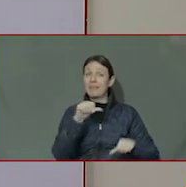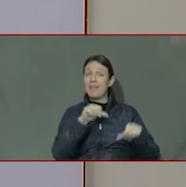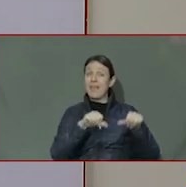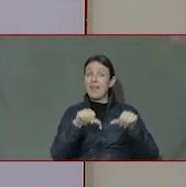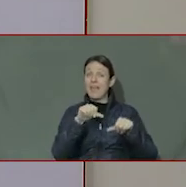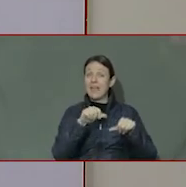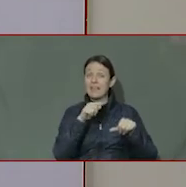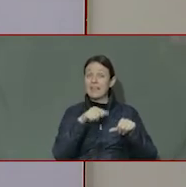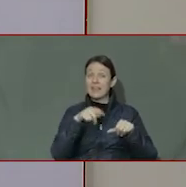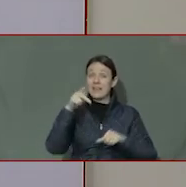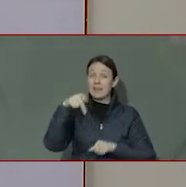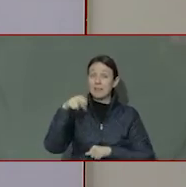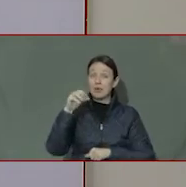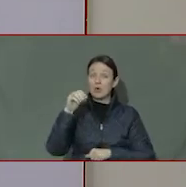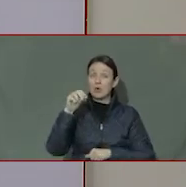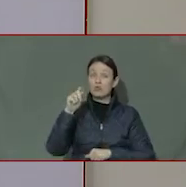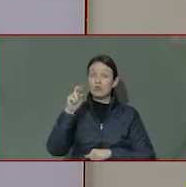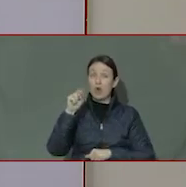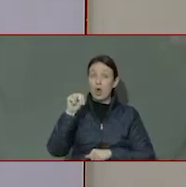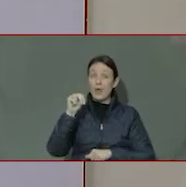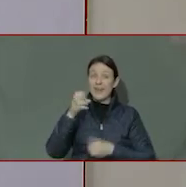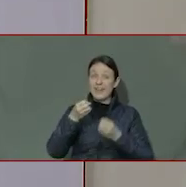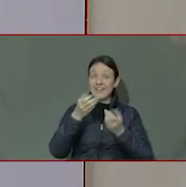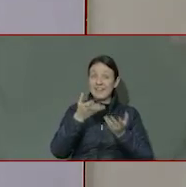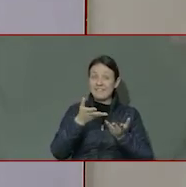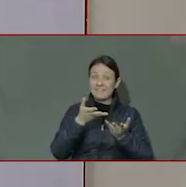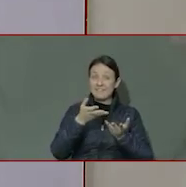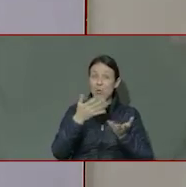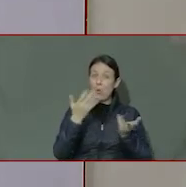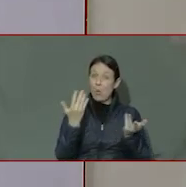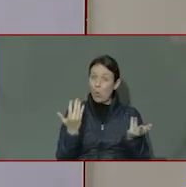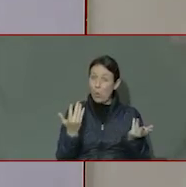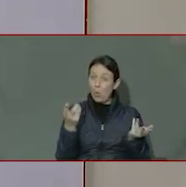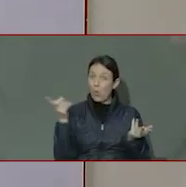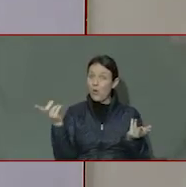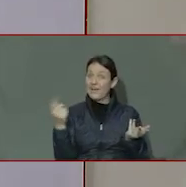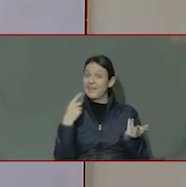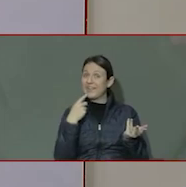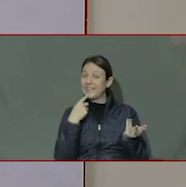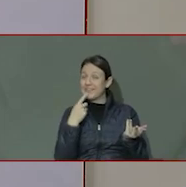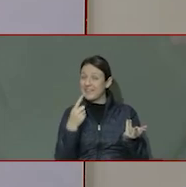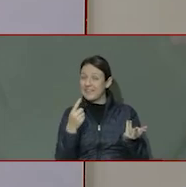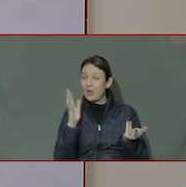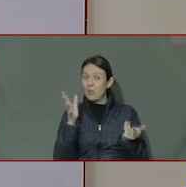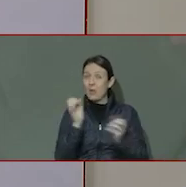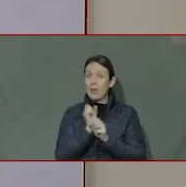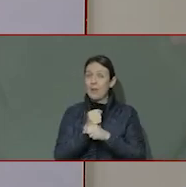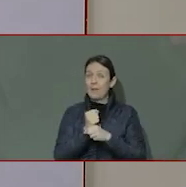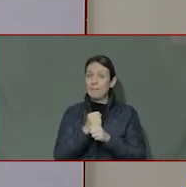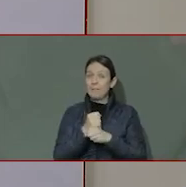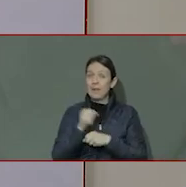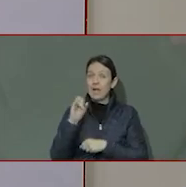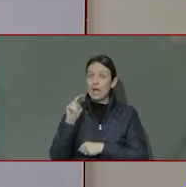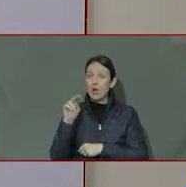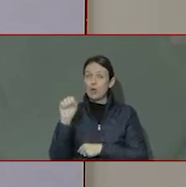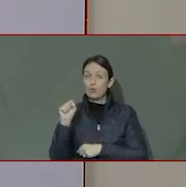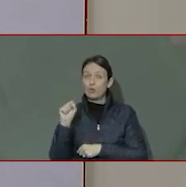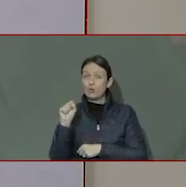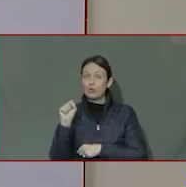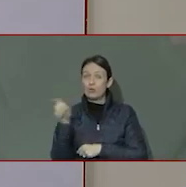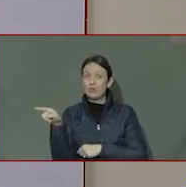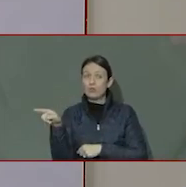a proton donor, or is it the guy that said an acid will form hydronium ions in solution?